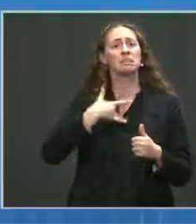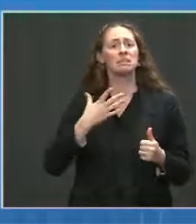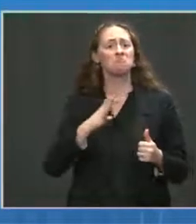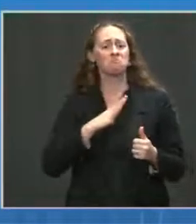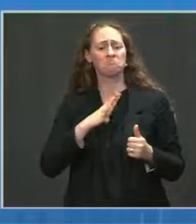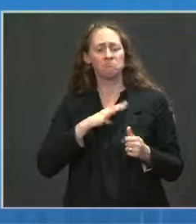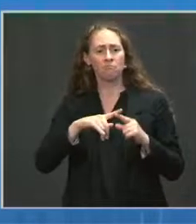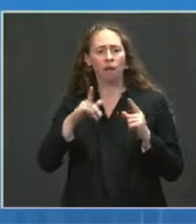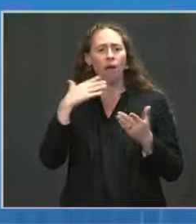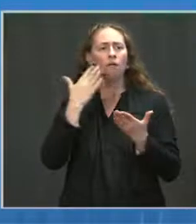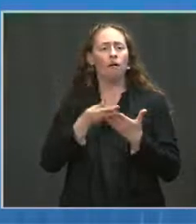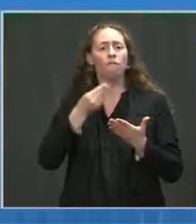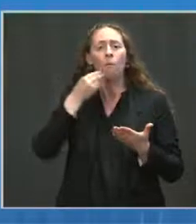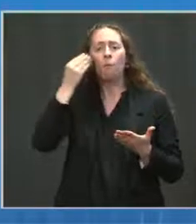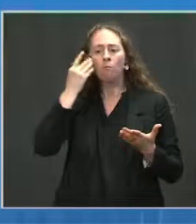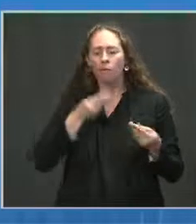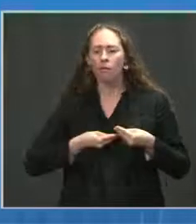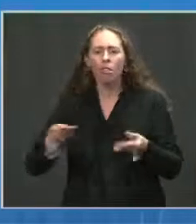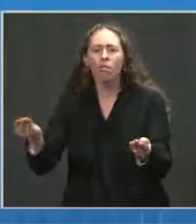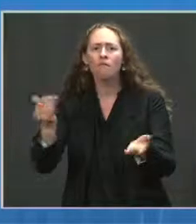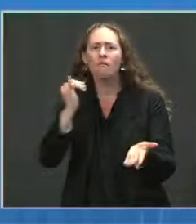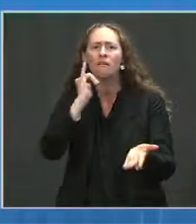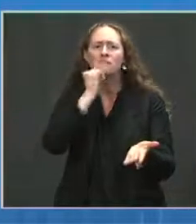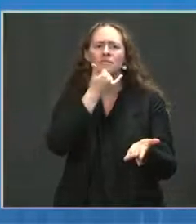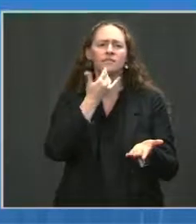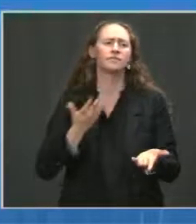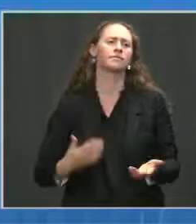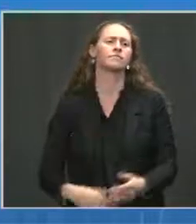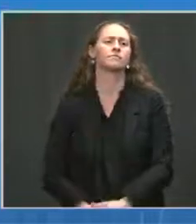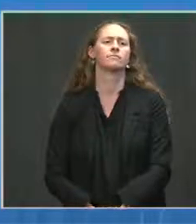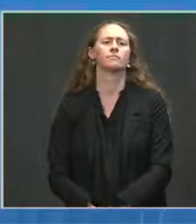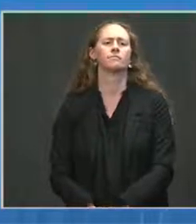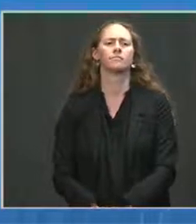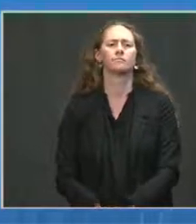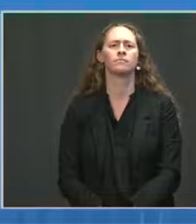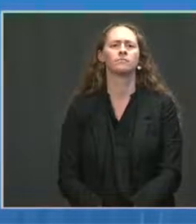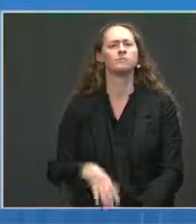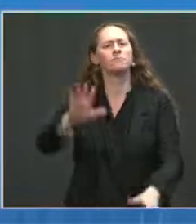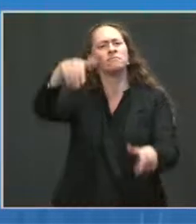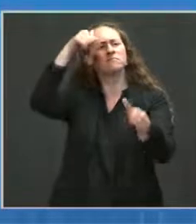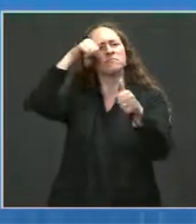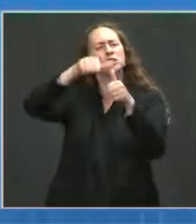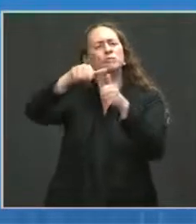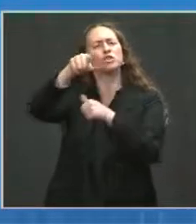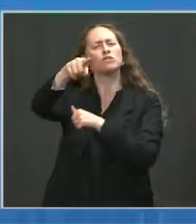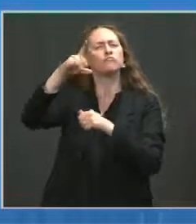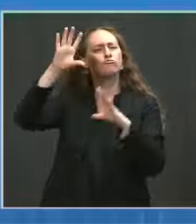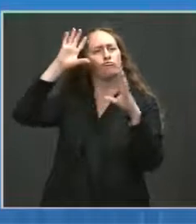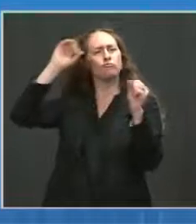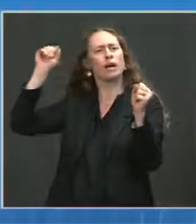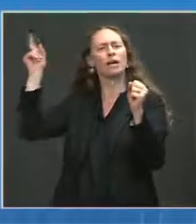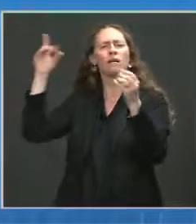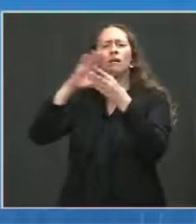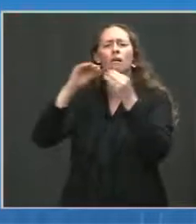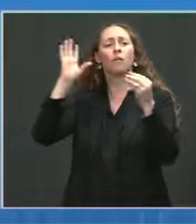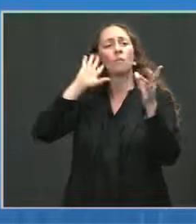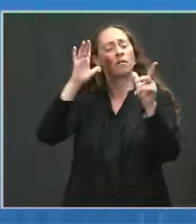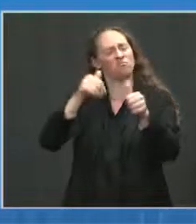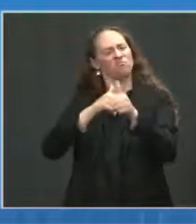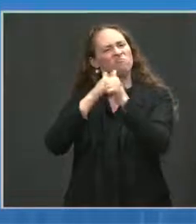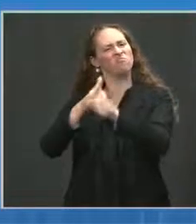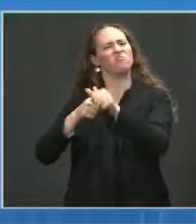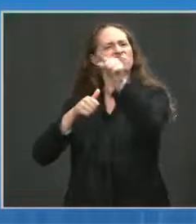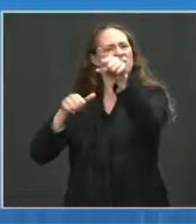that from day one, the president said we would lead with science and facts, and that continues to be the